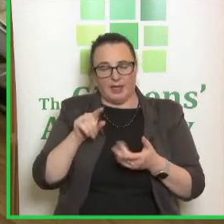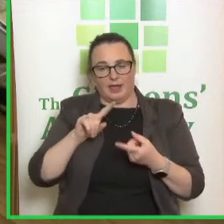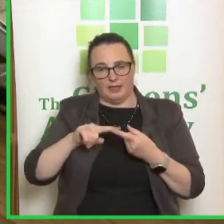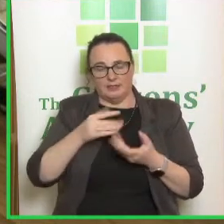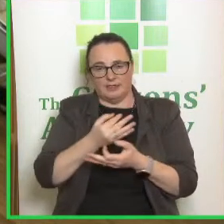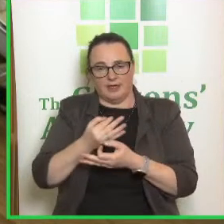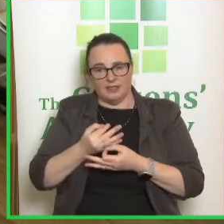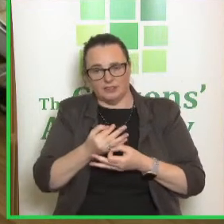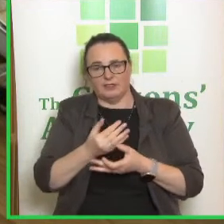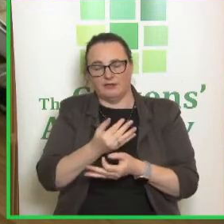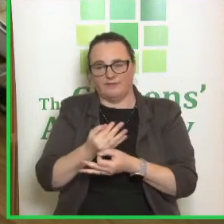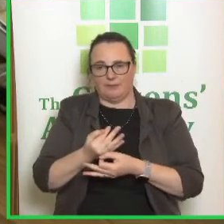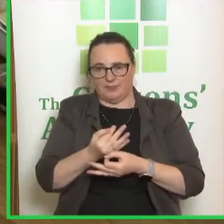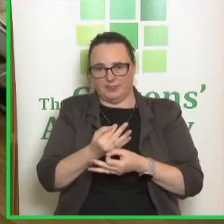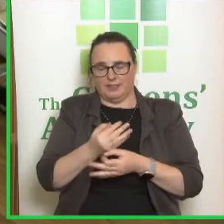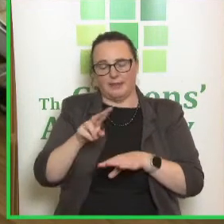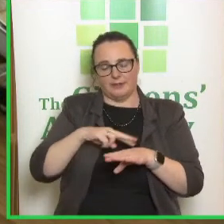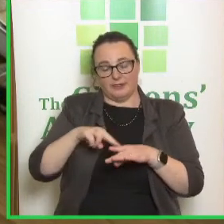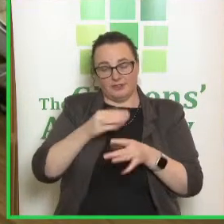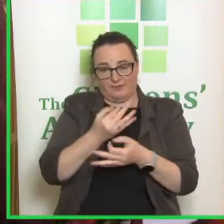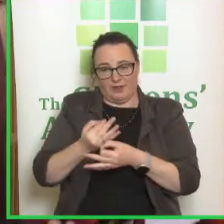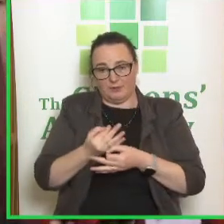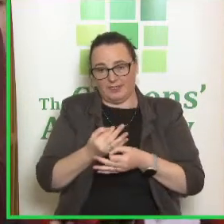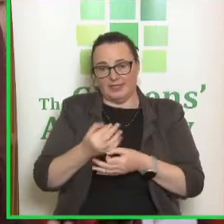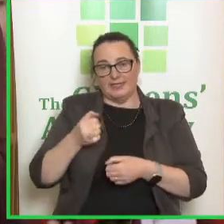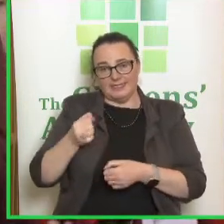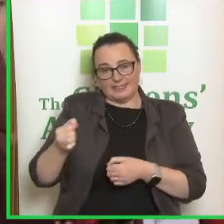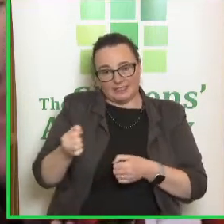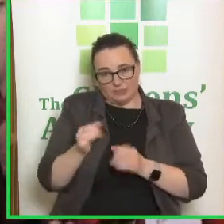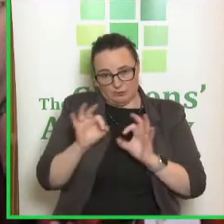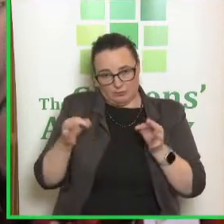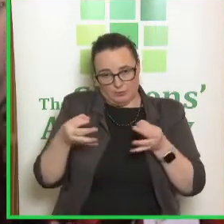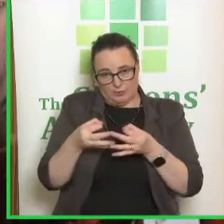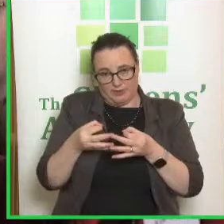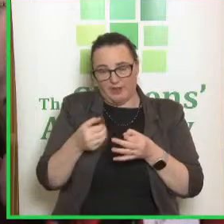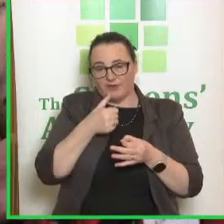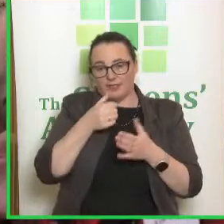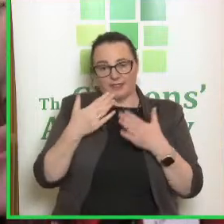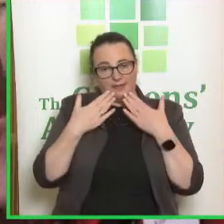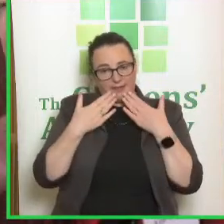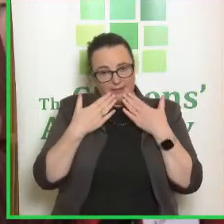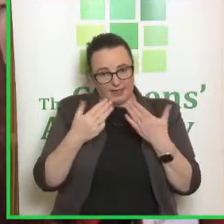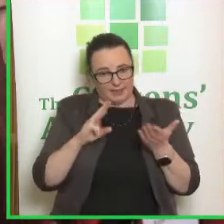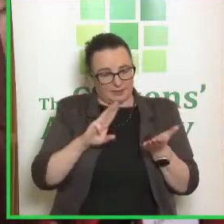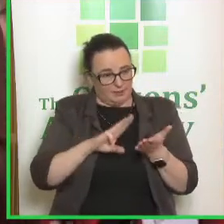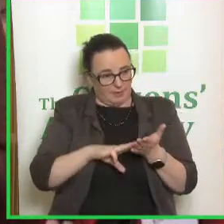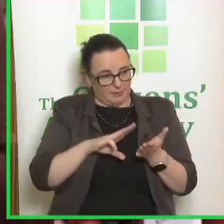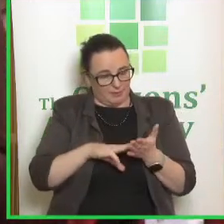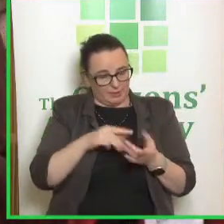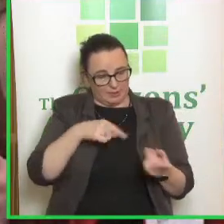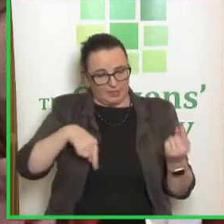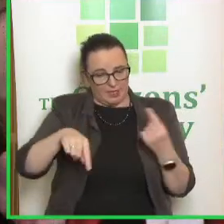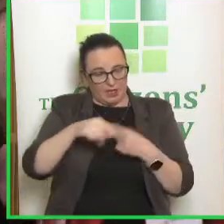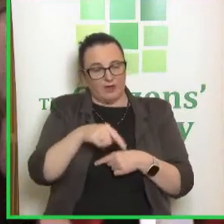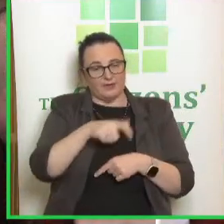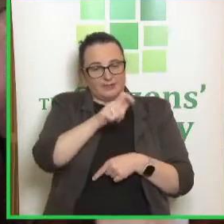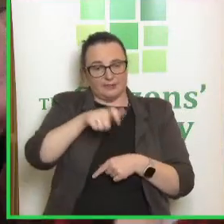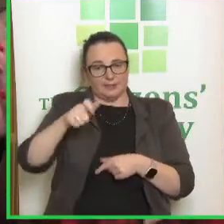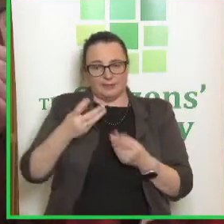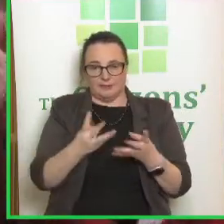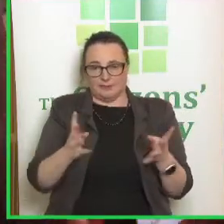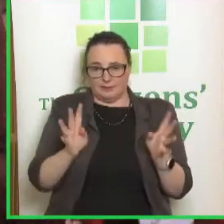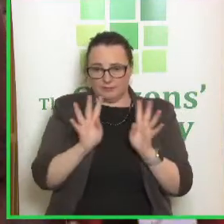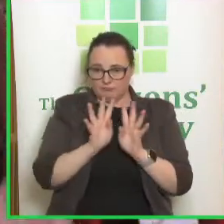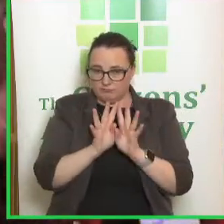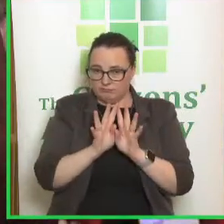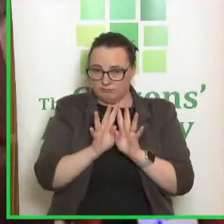Support Steering Group. I'm very excited. I want to thank, first of all, the members of the Citizens' Assembly